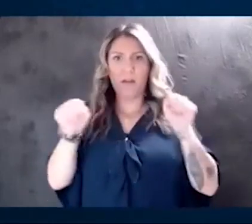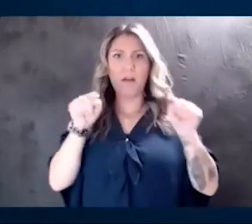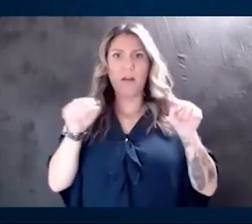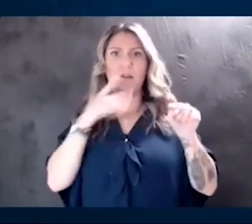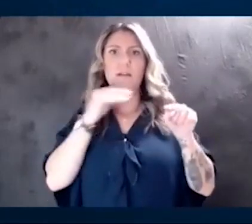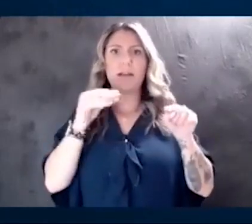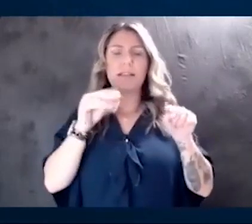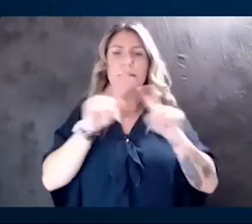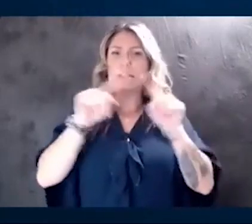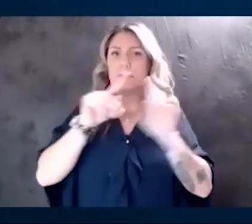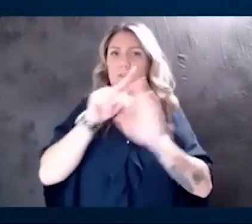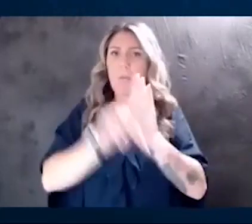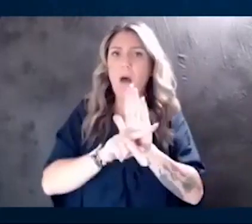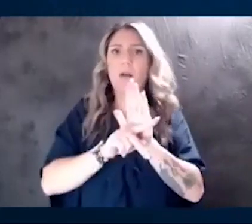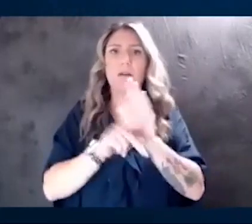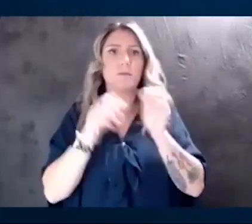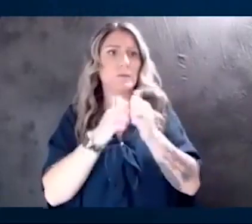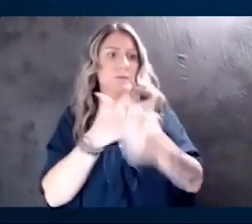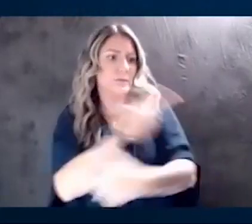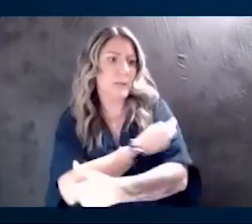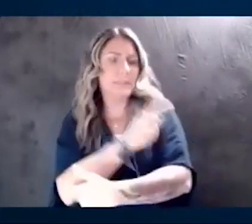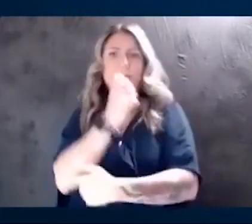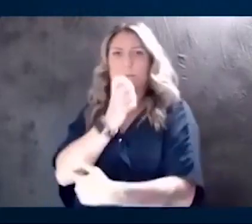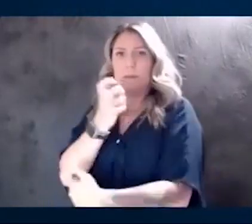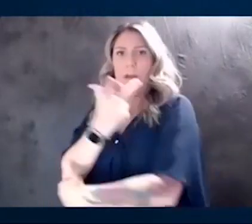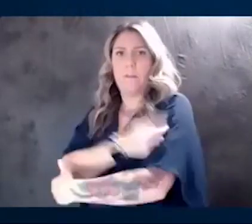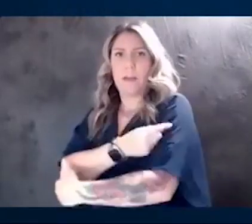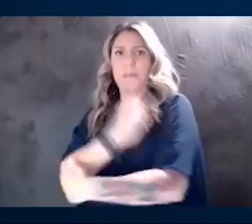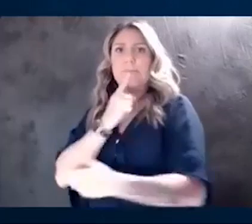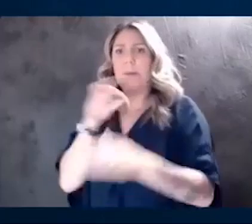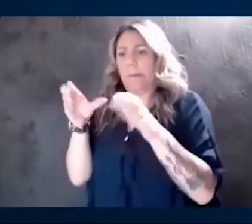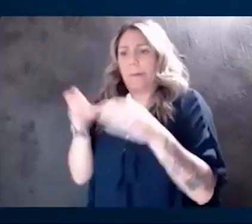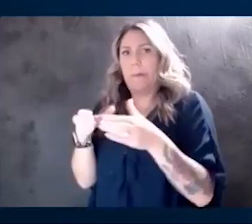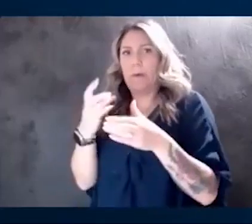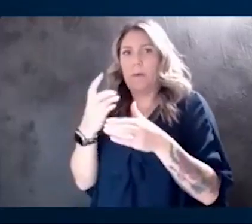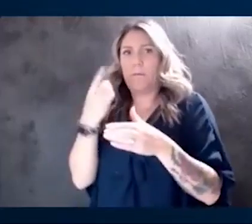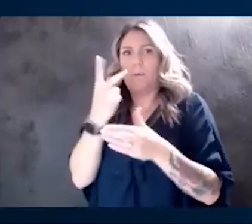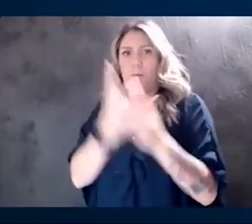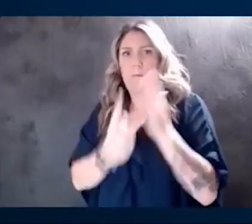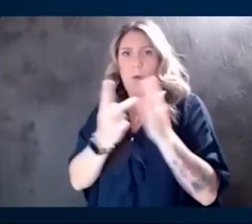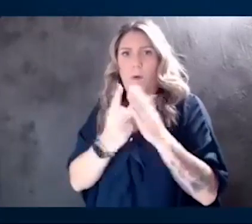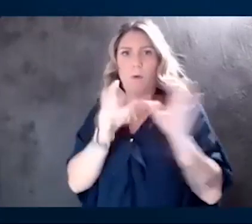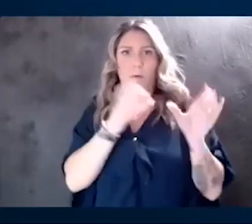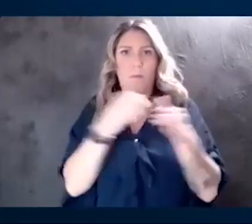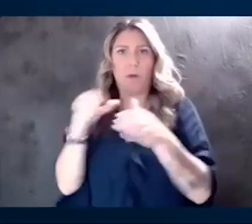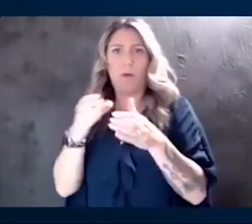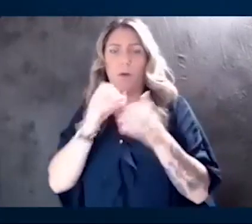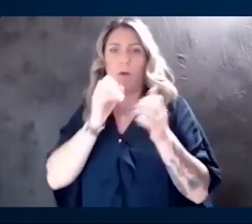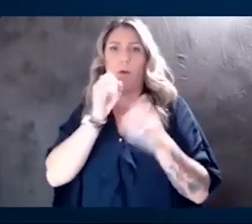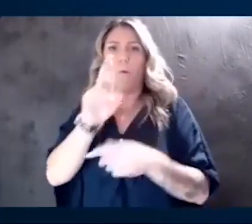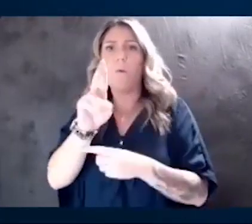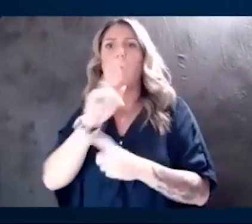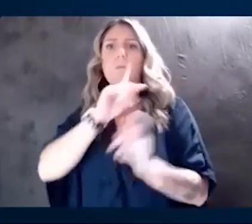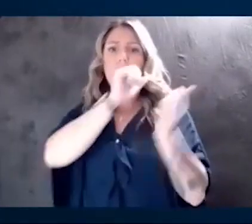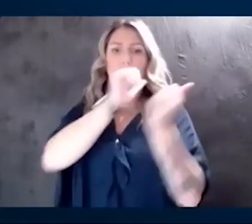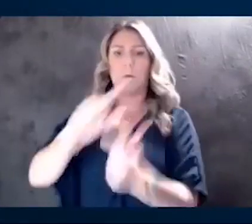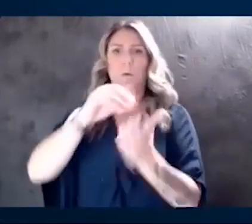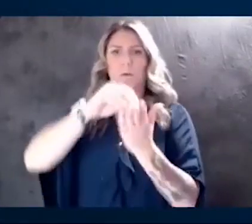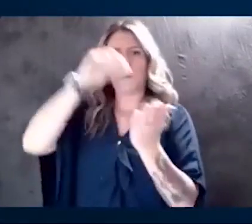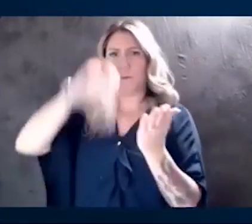different policies regarding quarantine for those two populations, or do you plan to treat all those students the